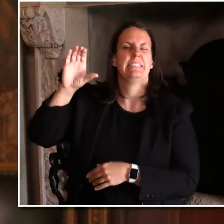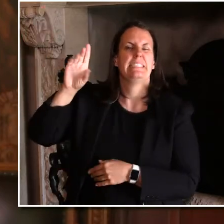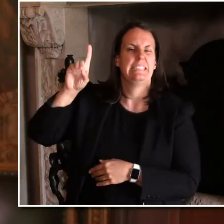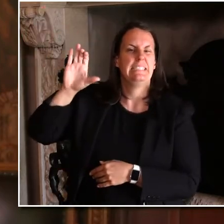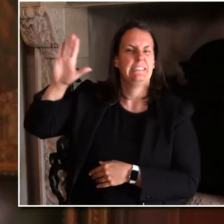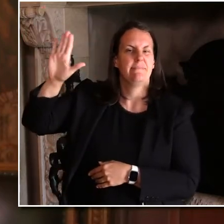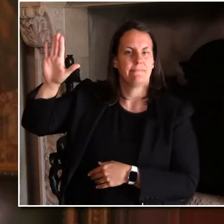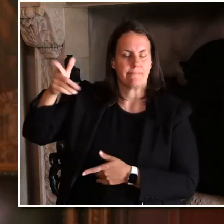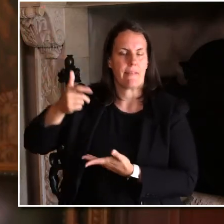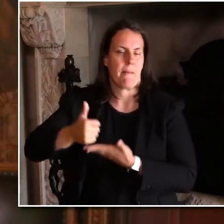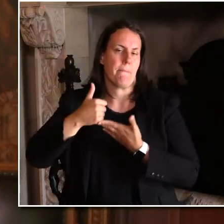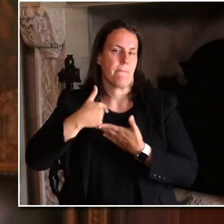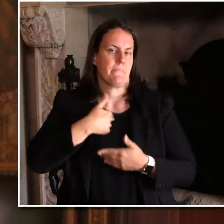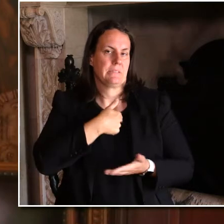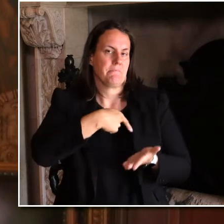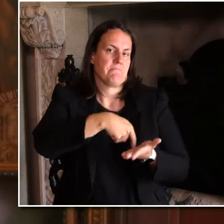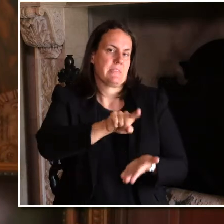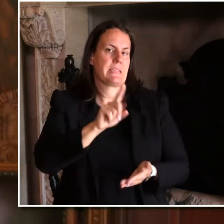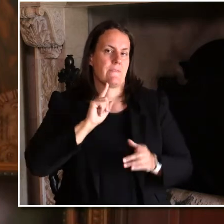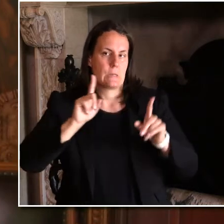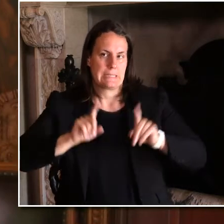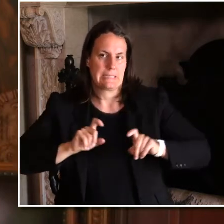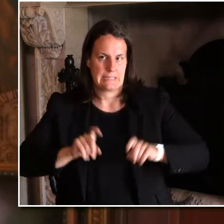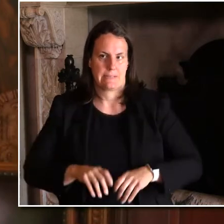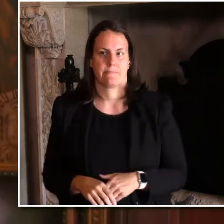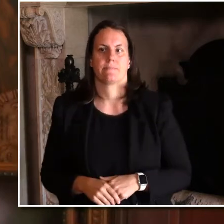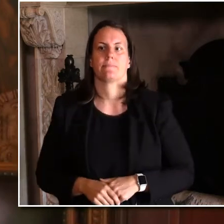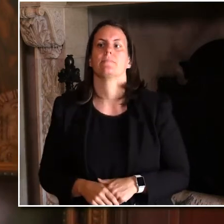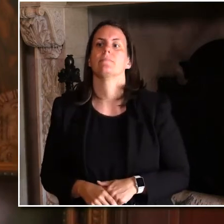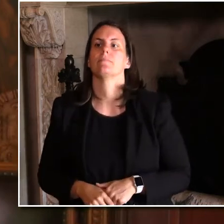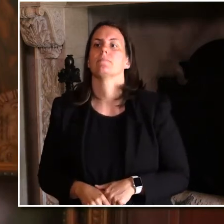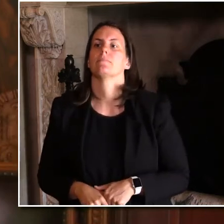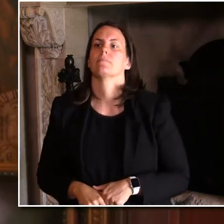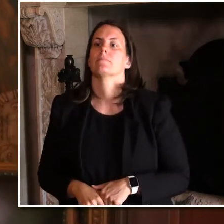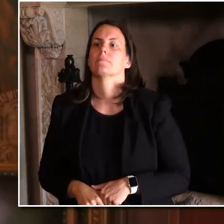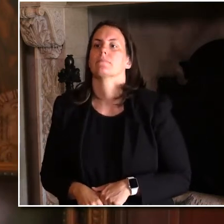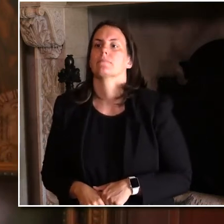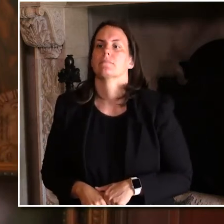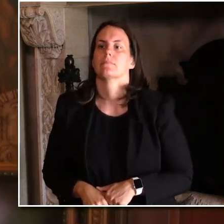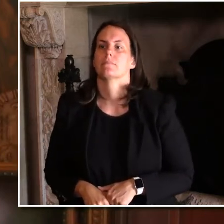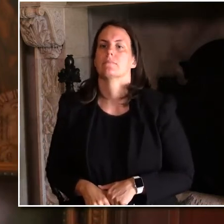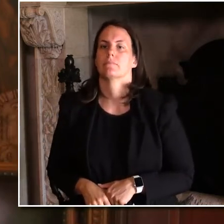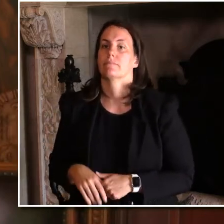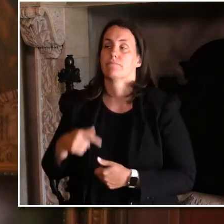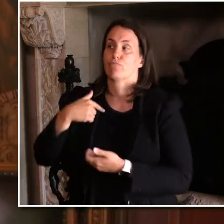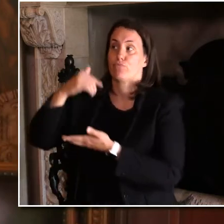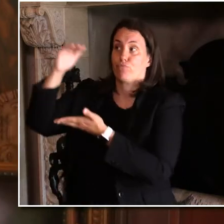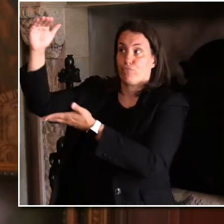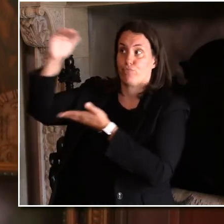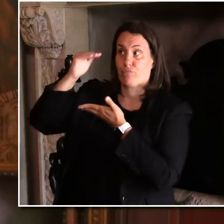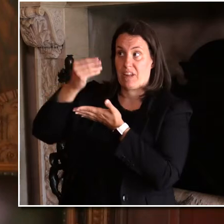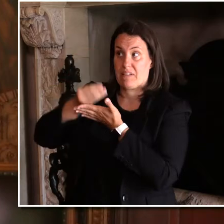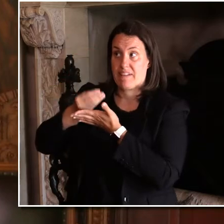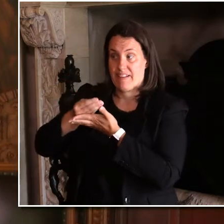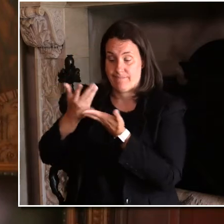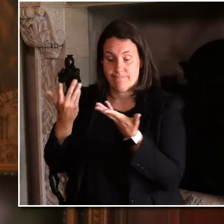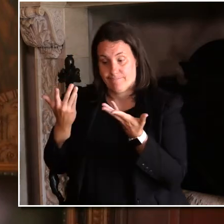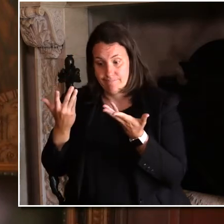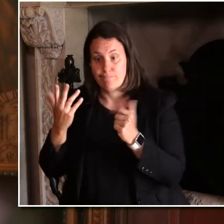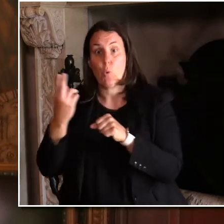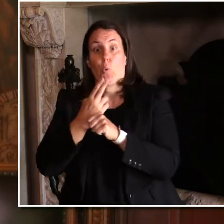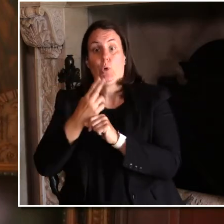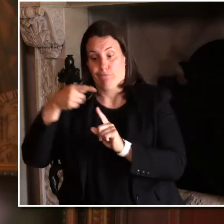we are administering it through the state, but the ultimate source of funding is from the federal source, and it's being implemented through